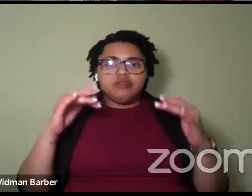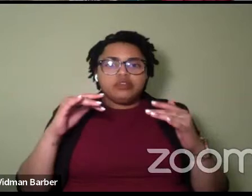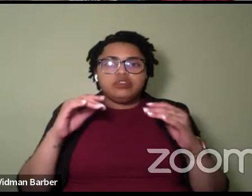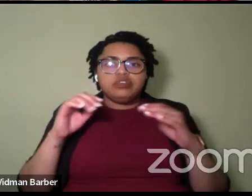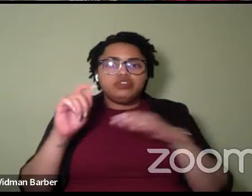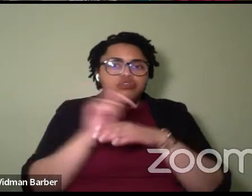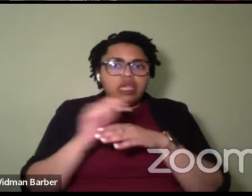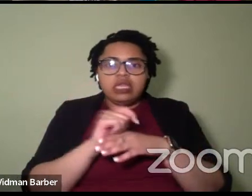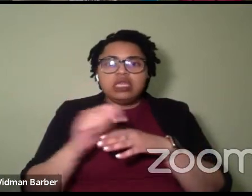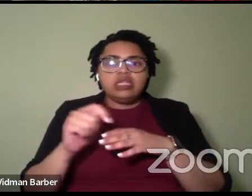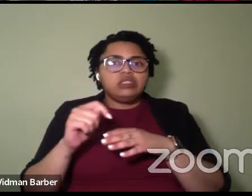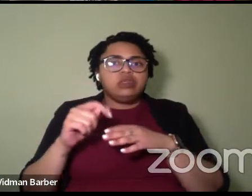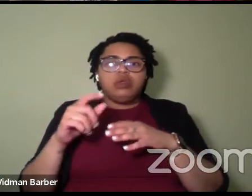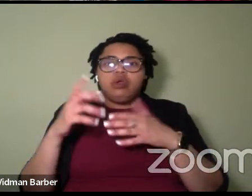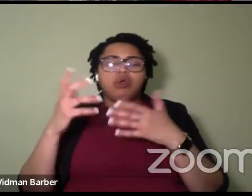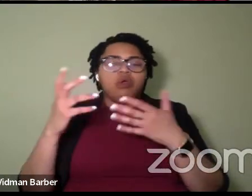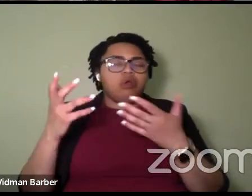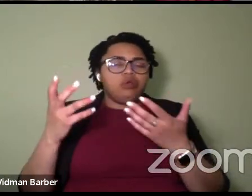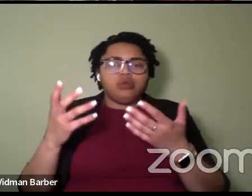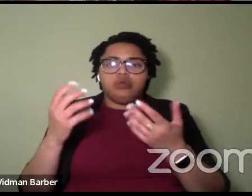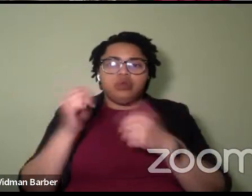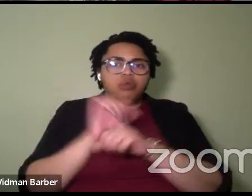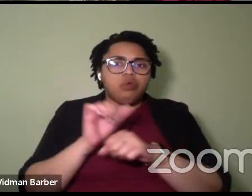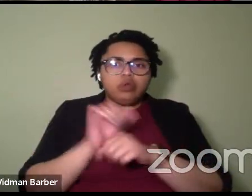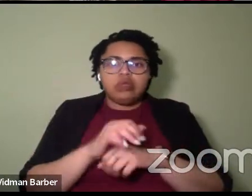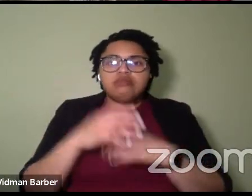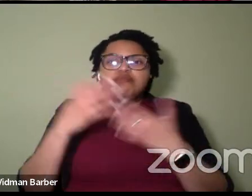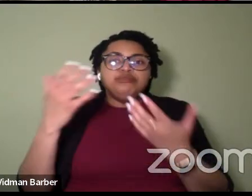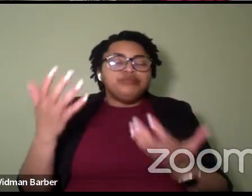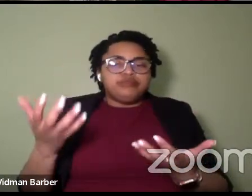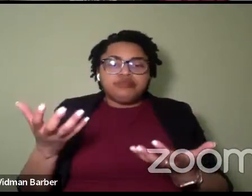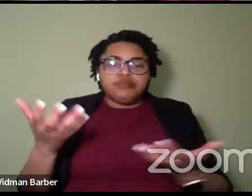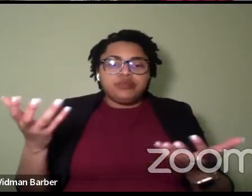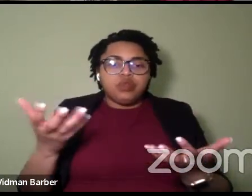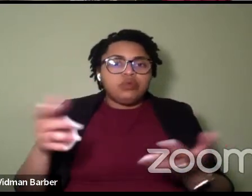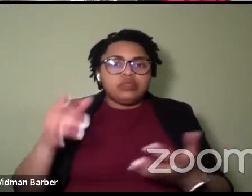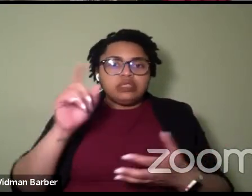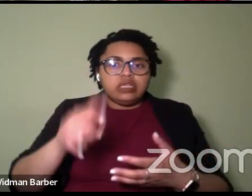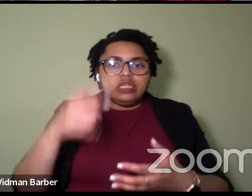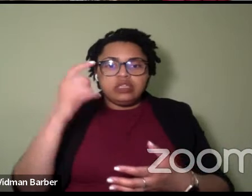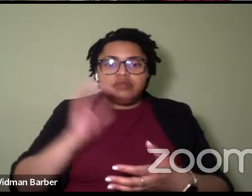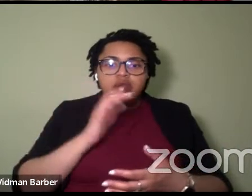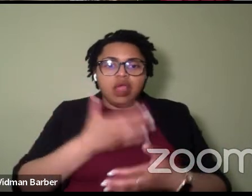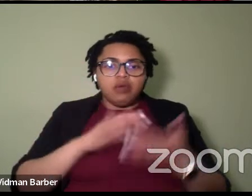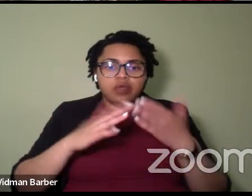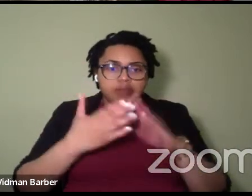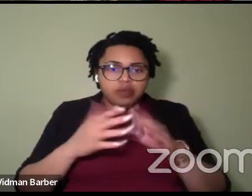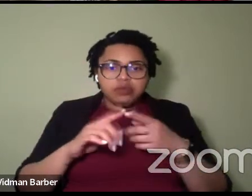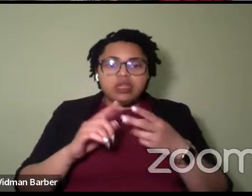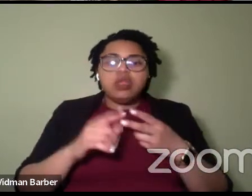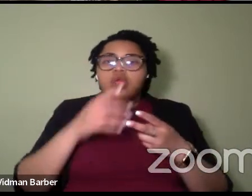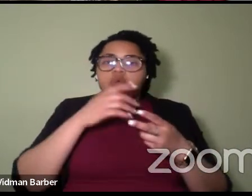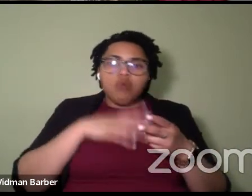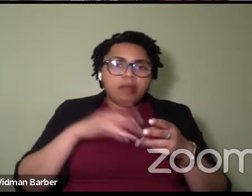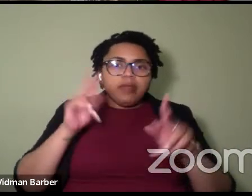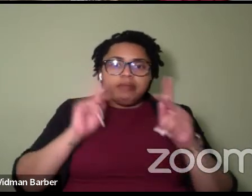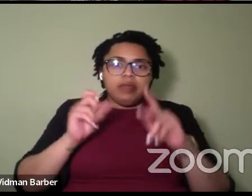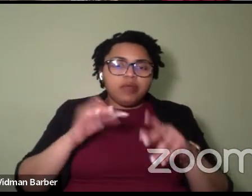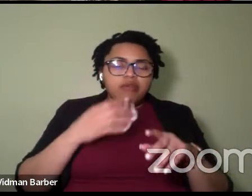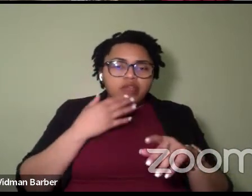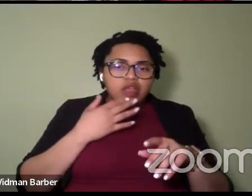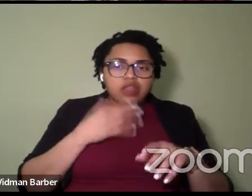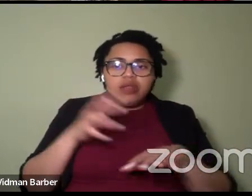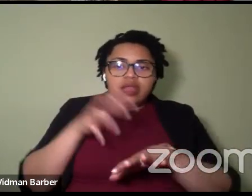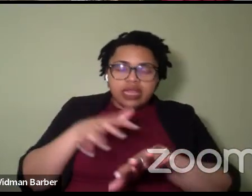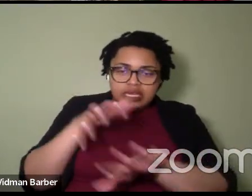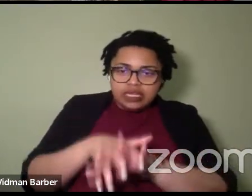they claim. So like, what is the need as far as our community, as women and people of color, Indigenous and